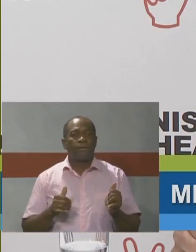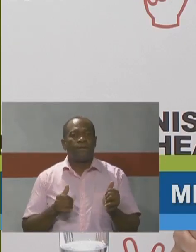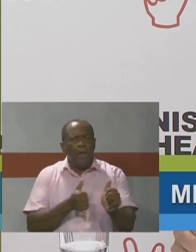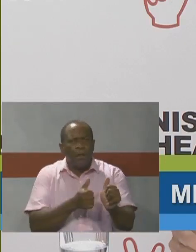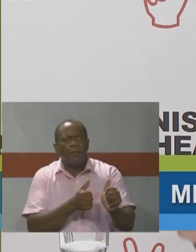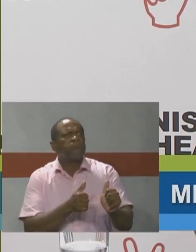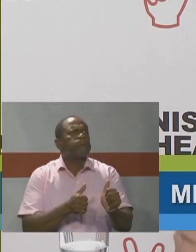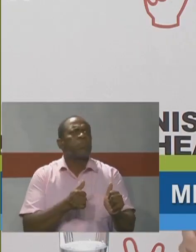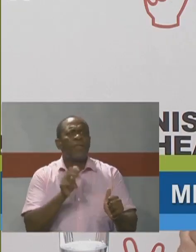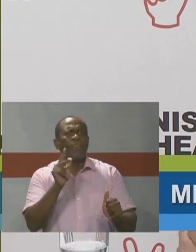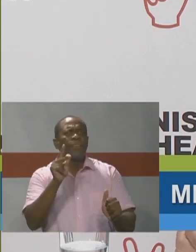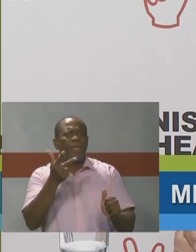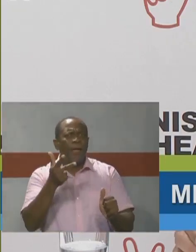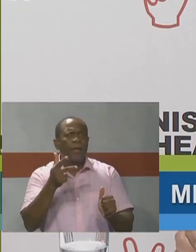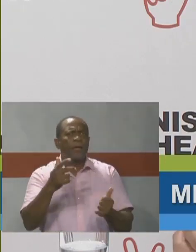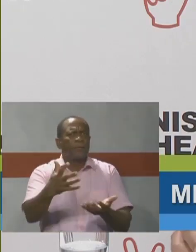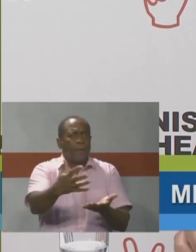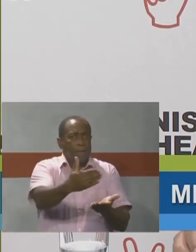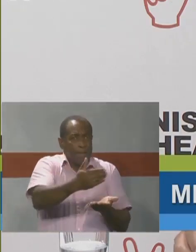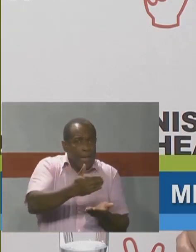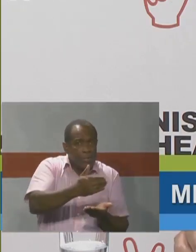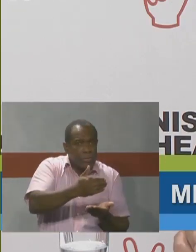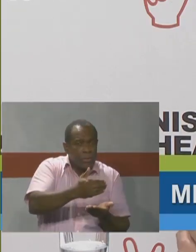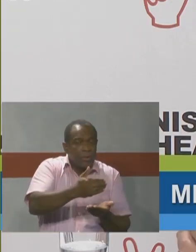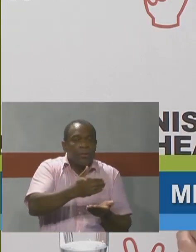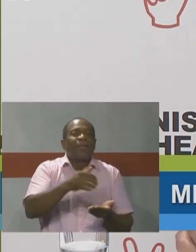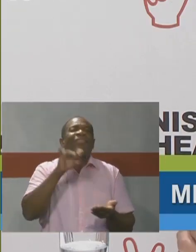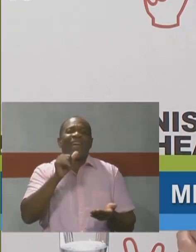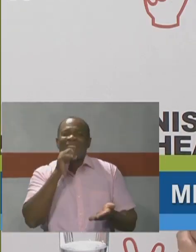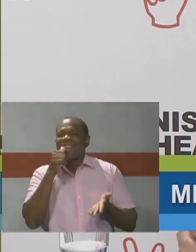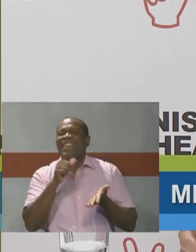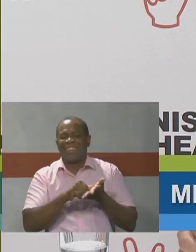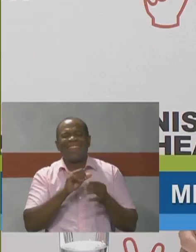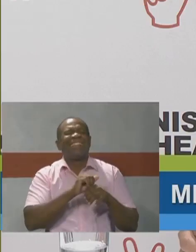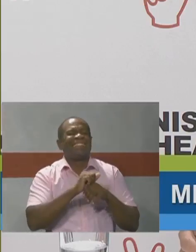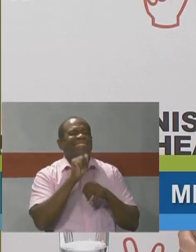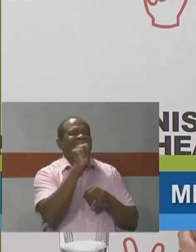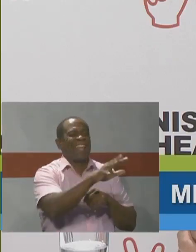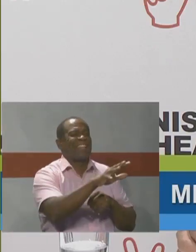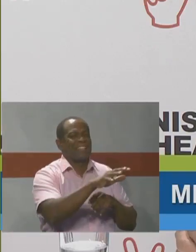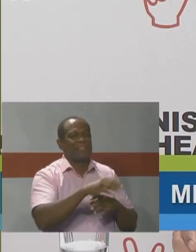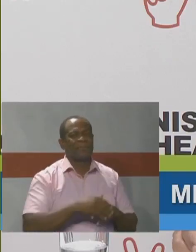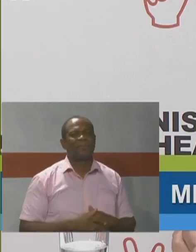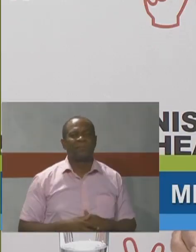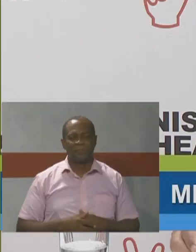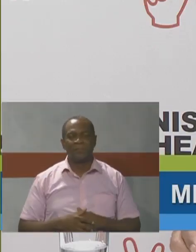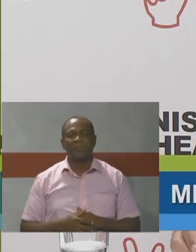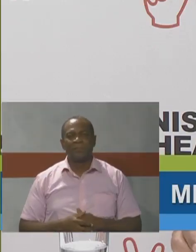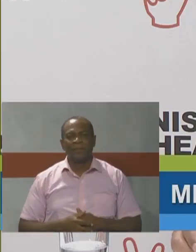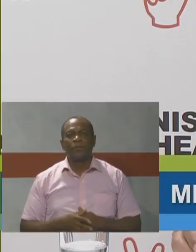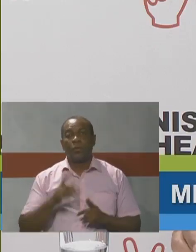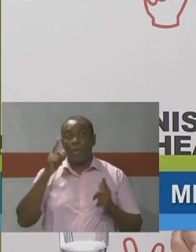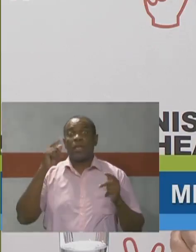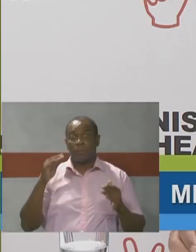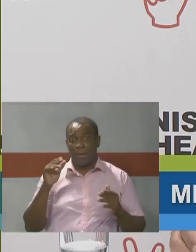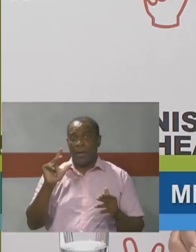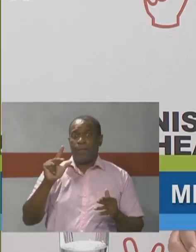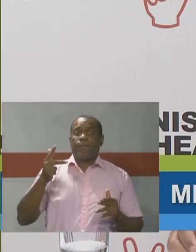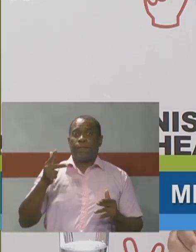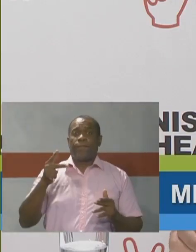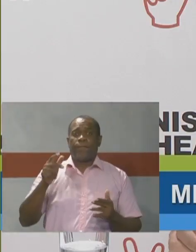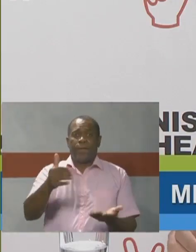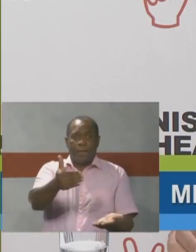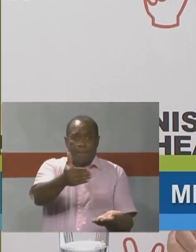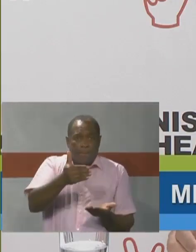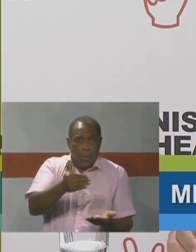this morning, CMO, again, to remind the authorities that we expect the 3rd tranche in the shortest possible space